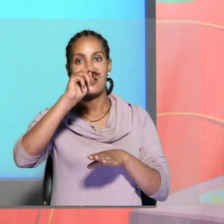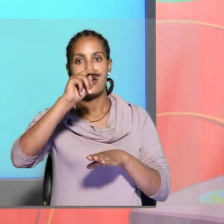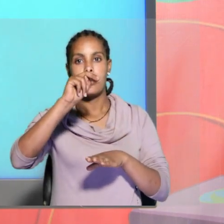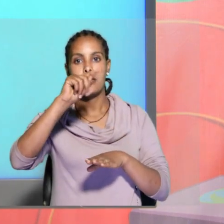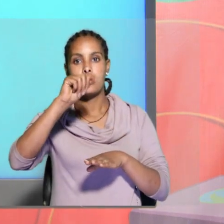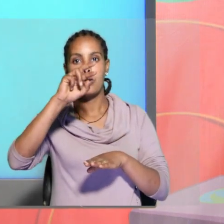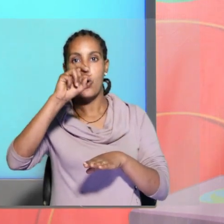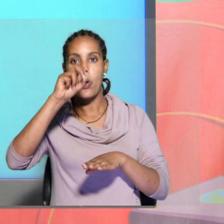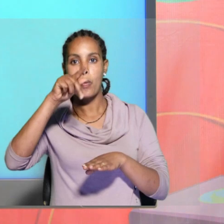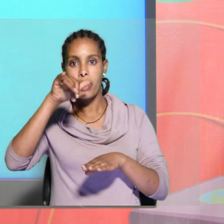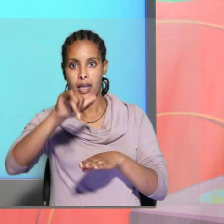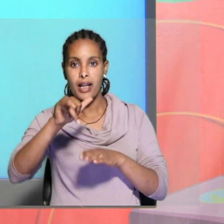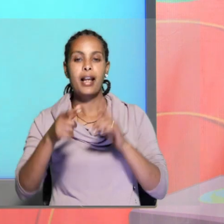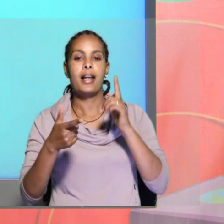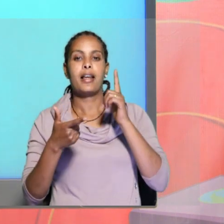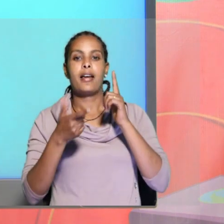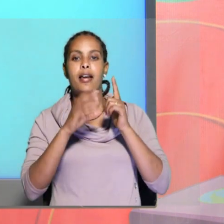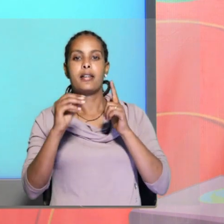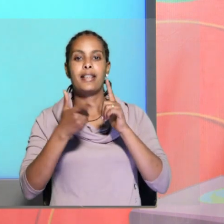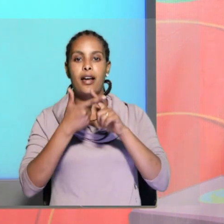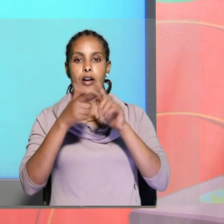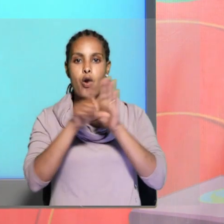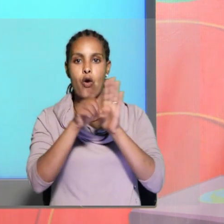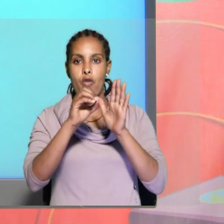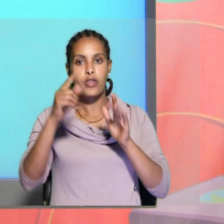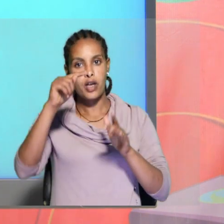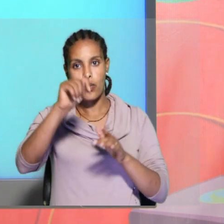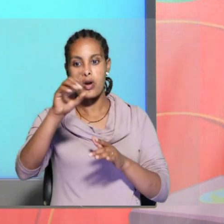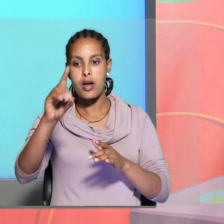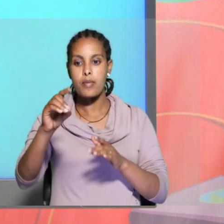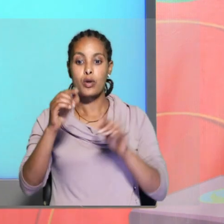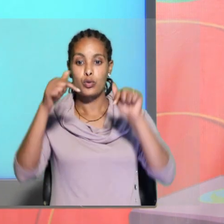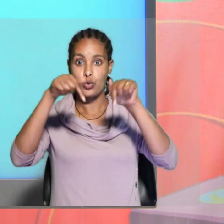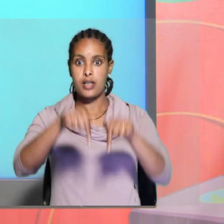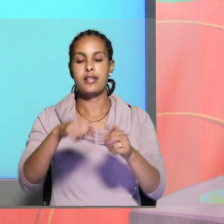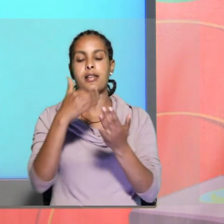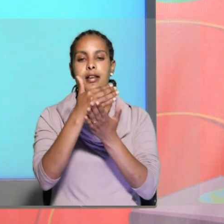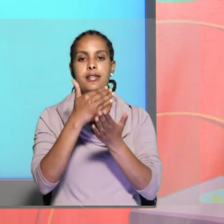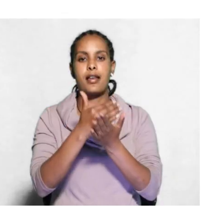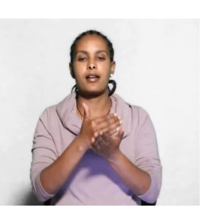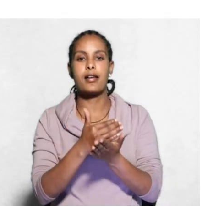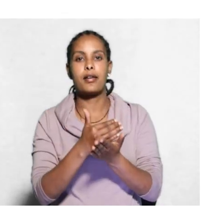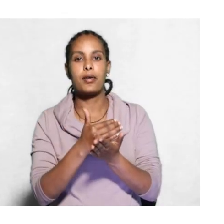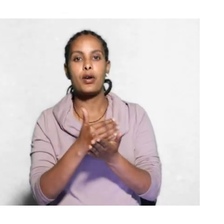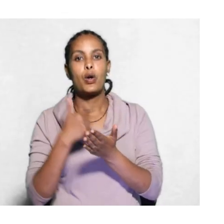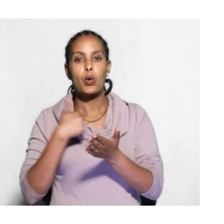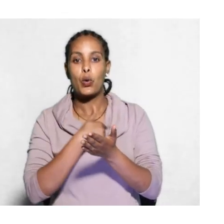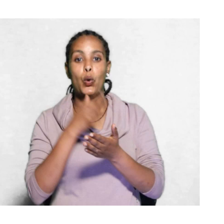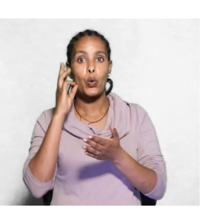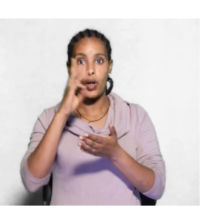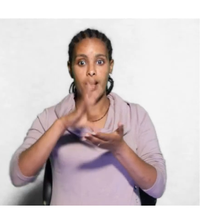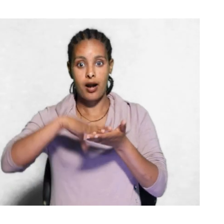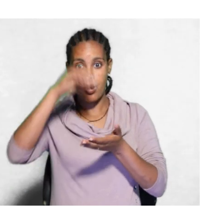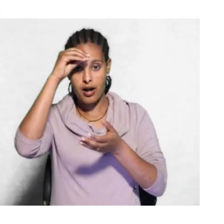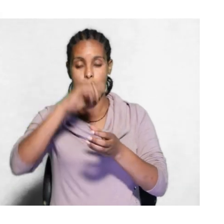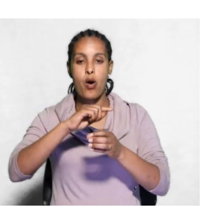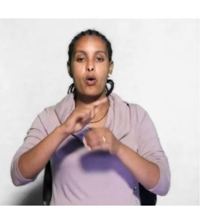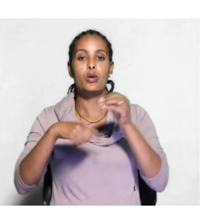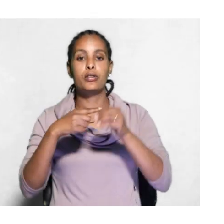the second law of thermodynamics. In our today's lesson, we will learn